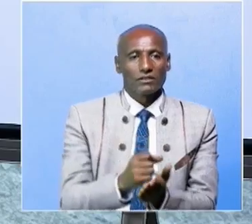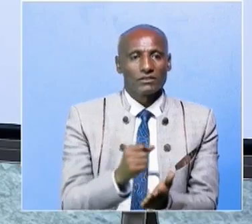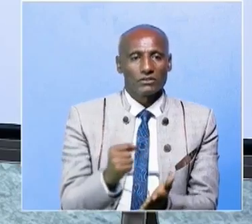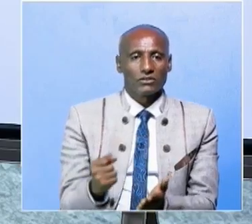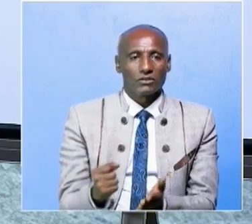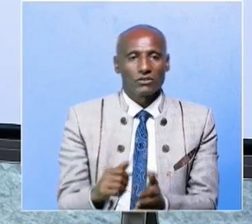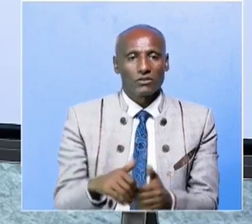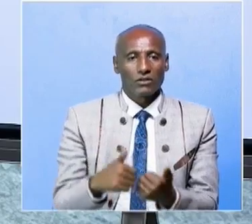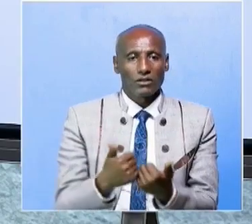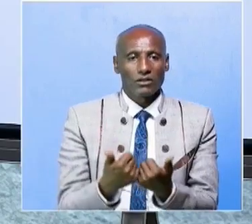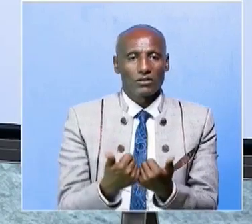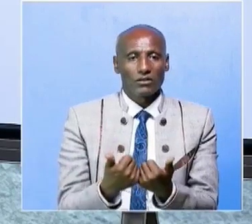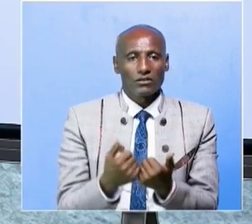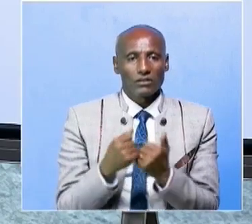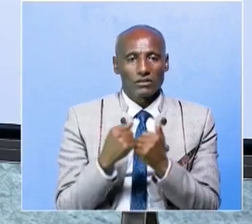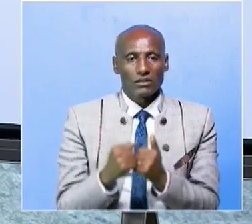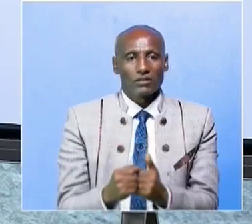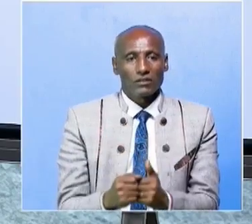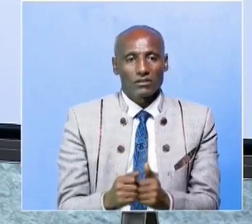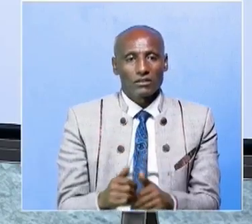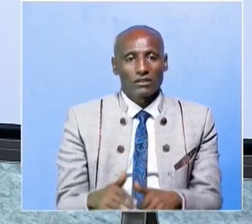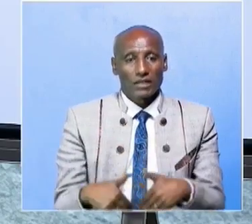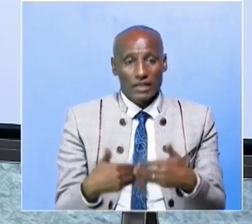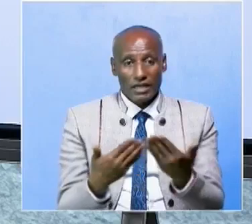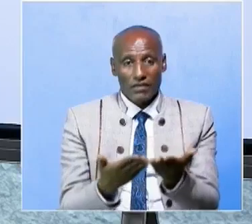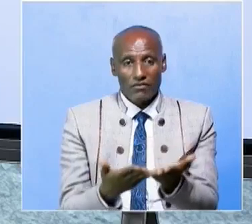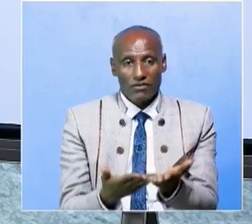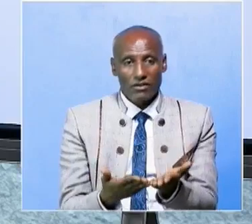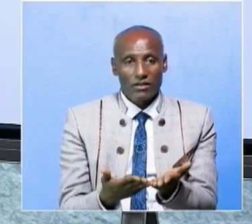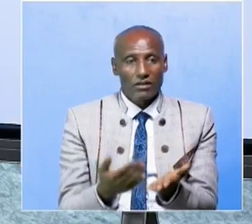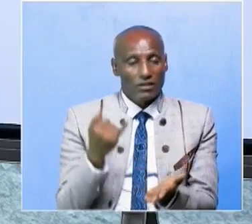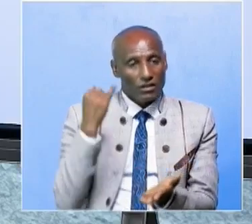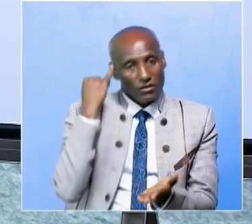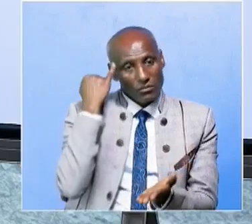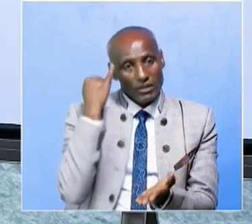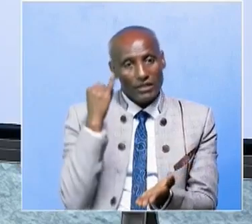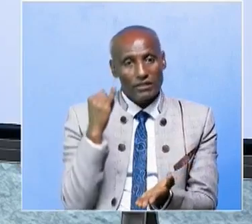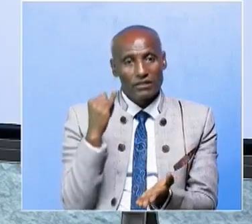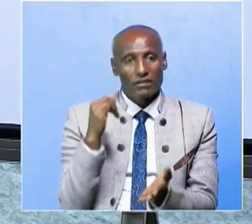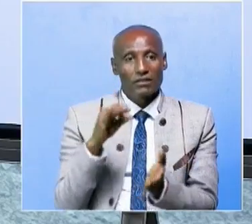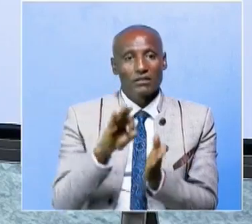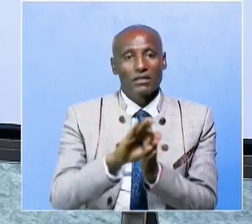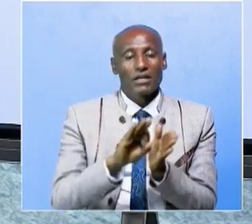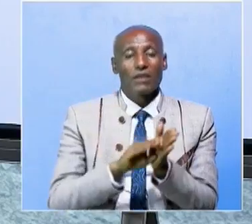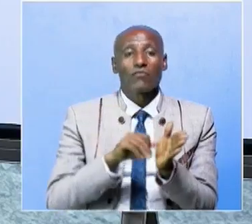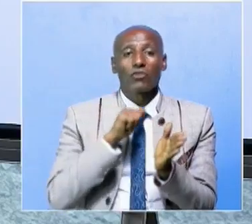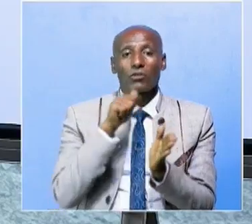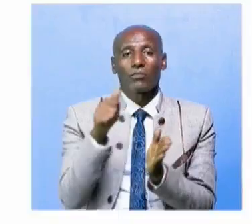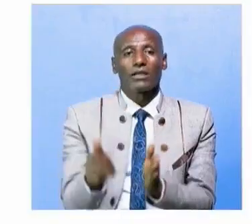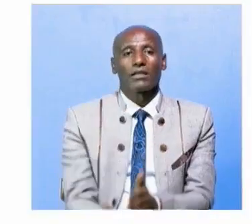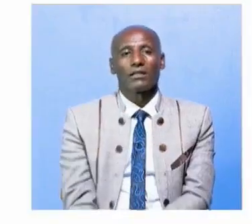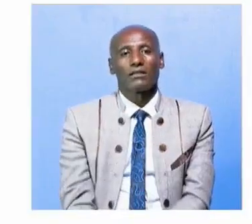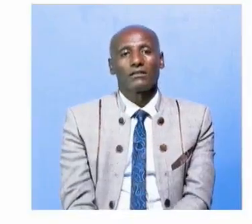we also give opinion by making it informal?